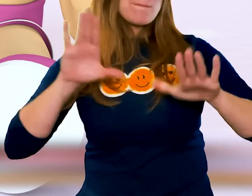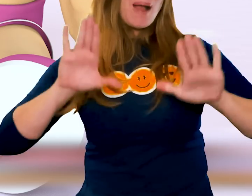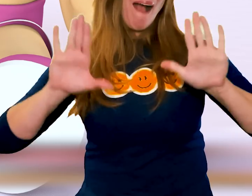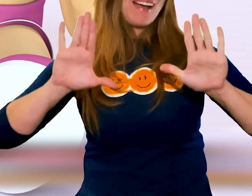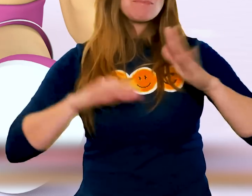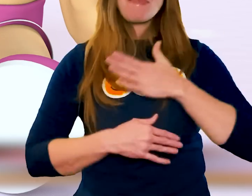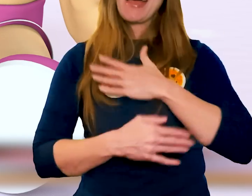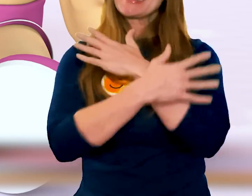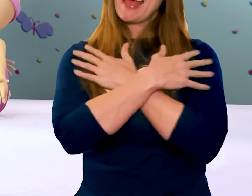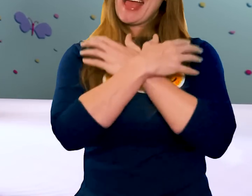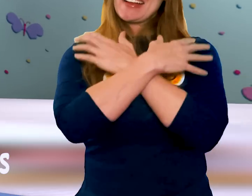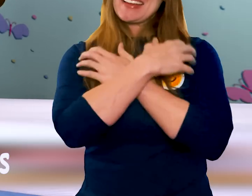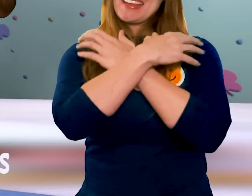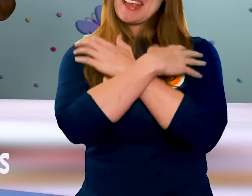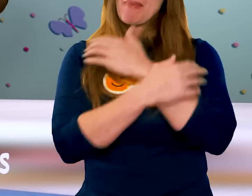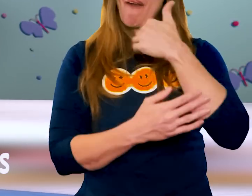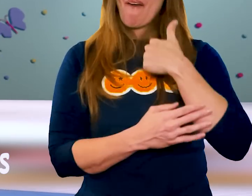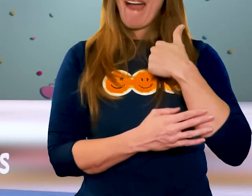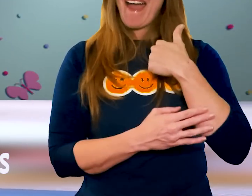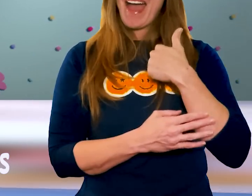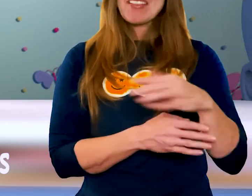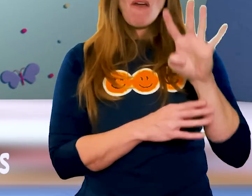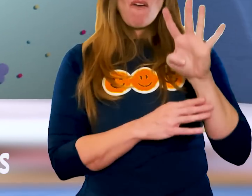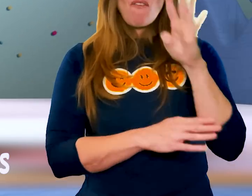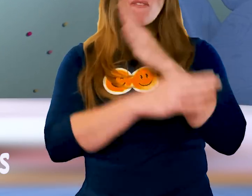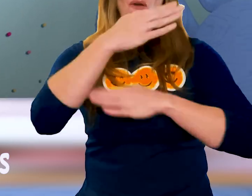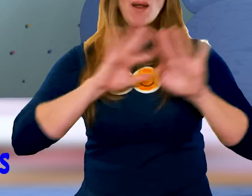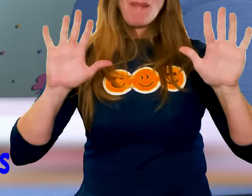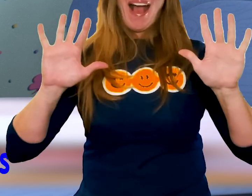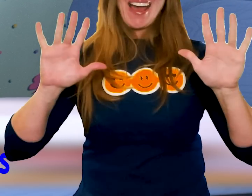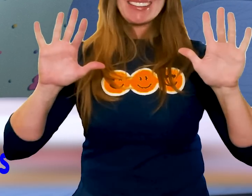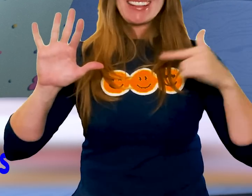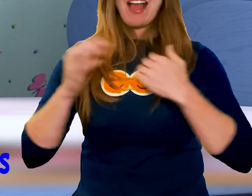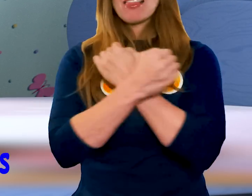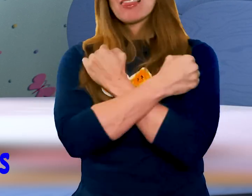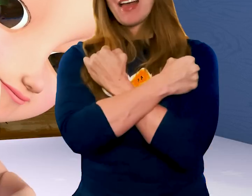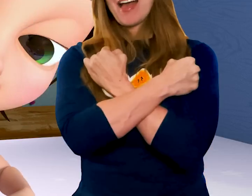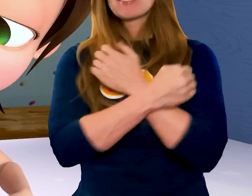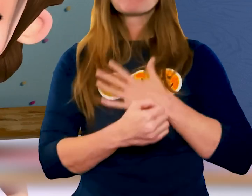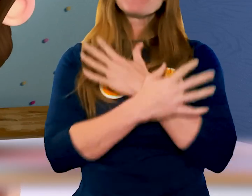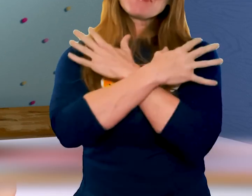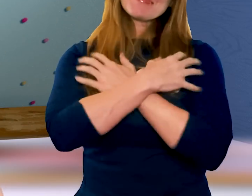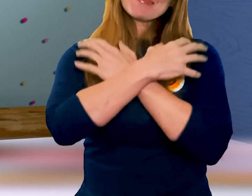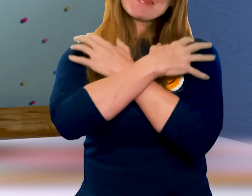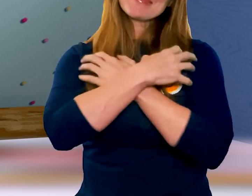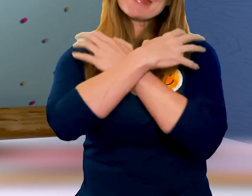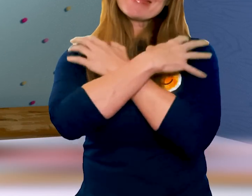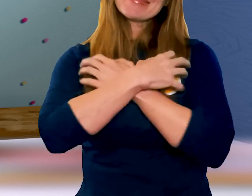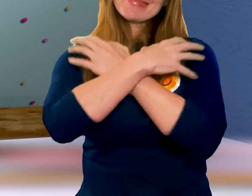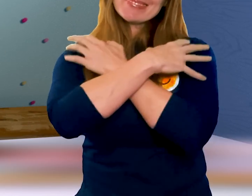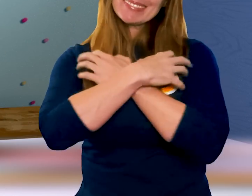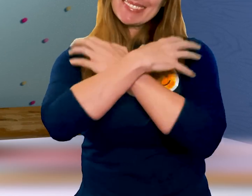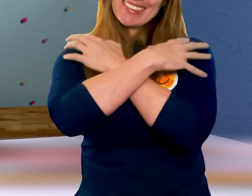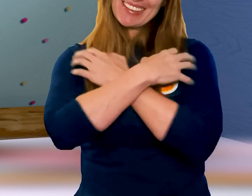Paws Four Paws my teddy bear has Four Paws I love